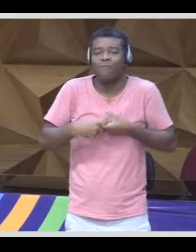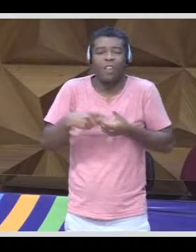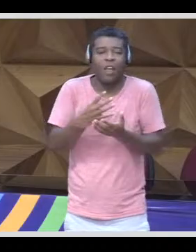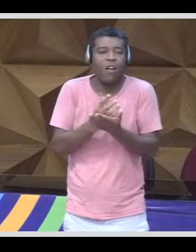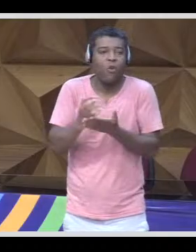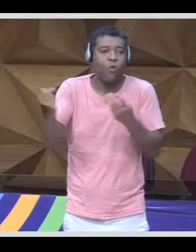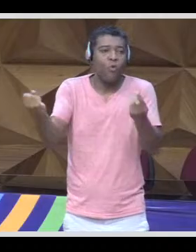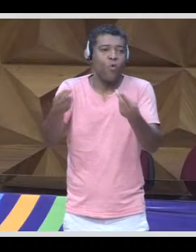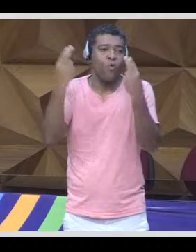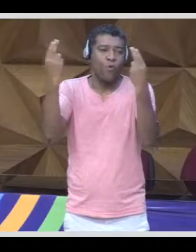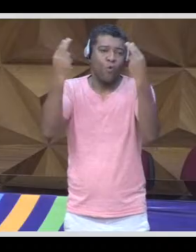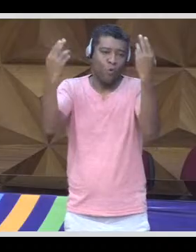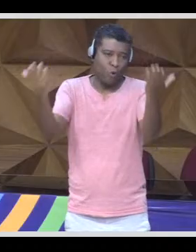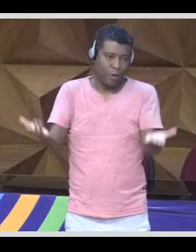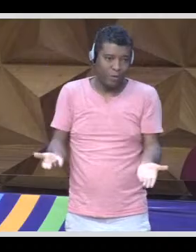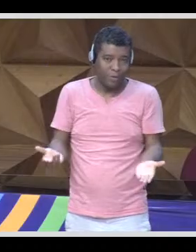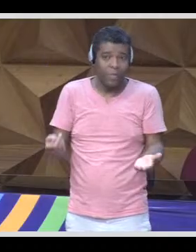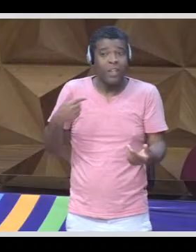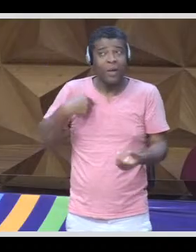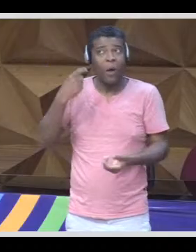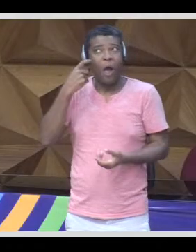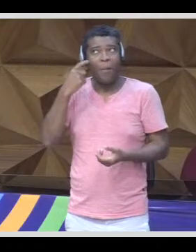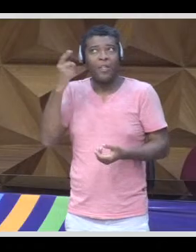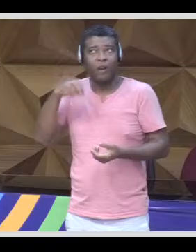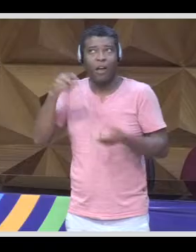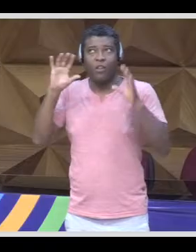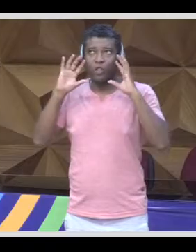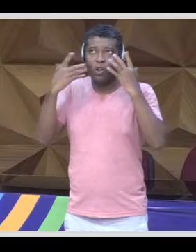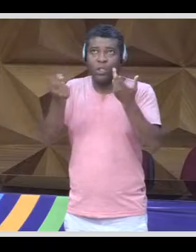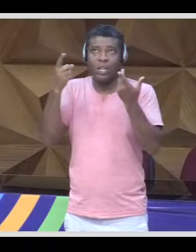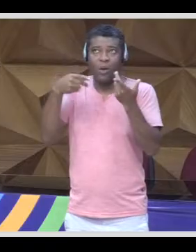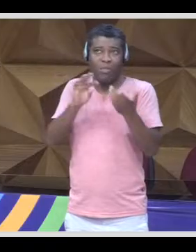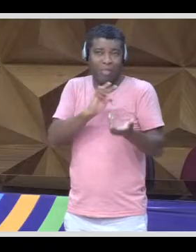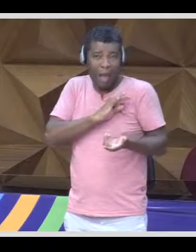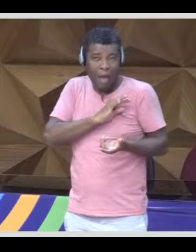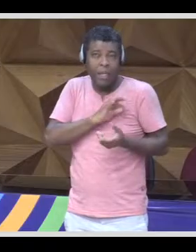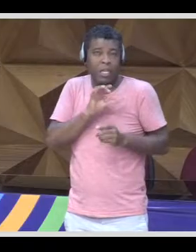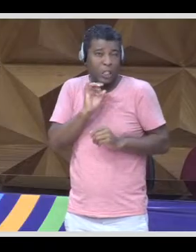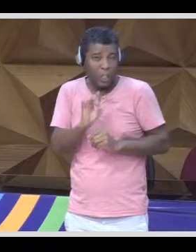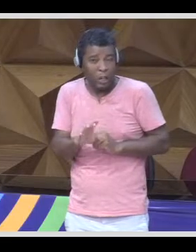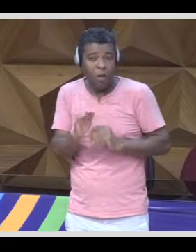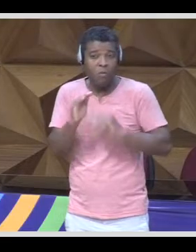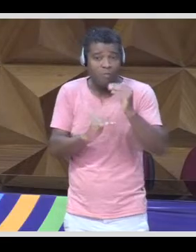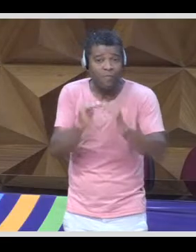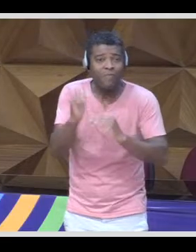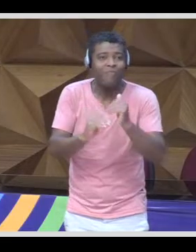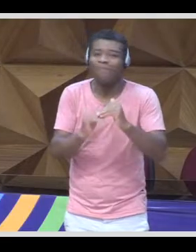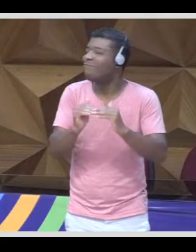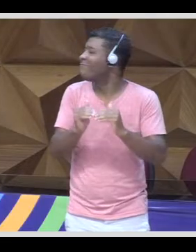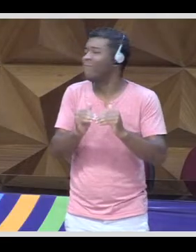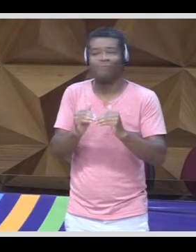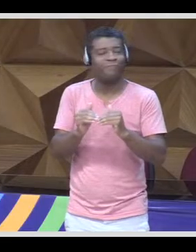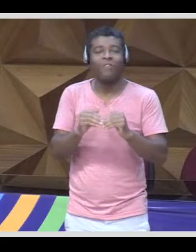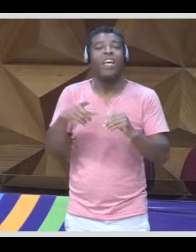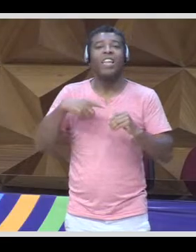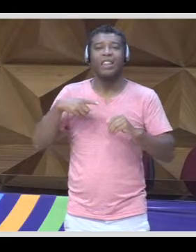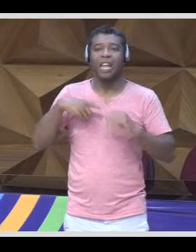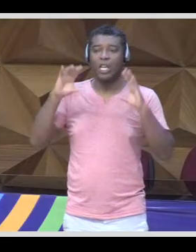technical. I think we need something that also involves the social aspect. And I'm much more